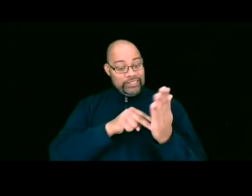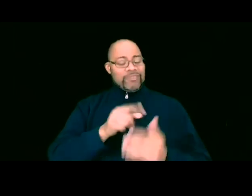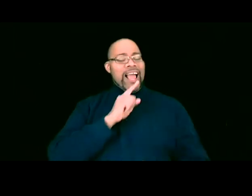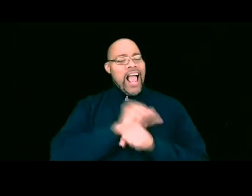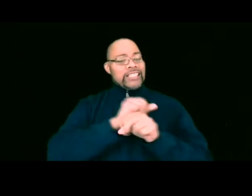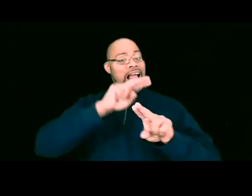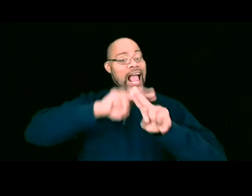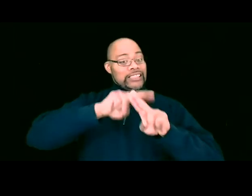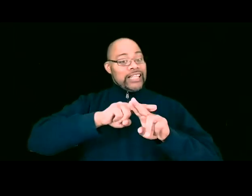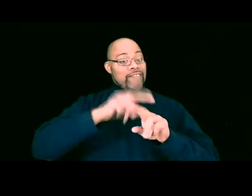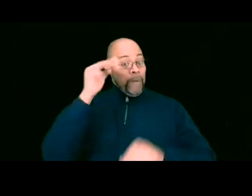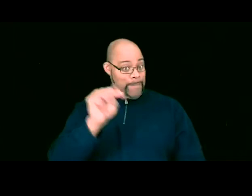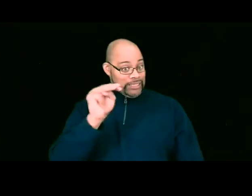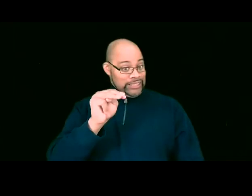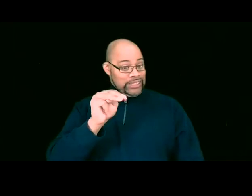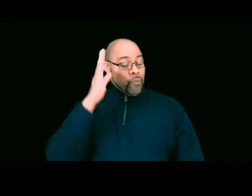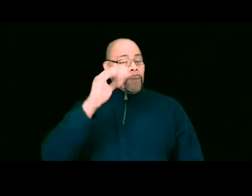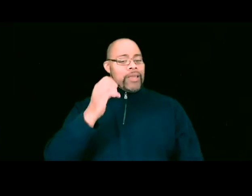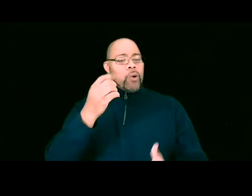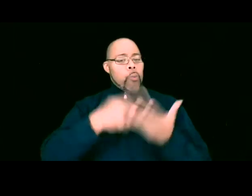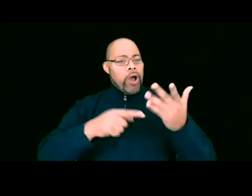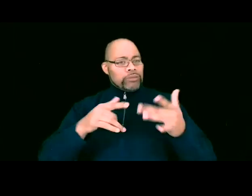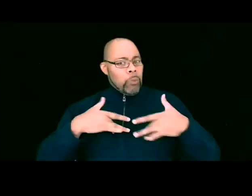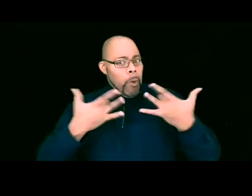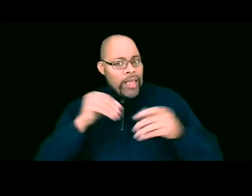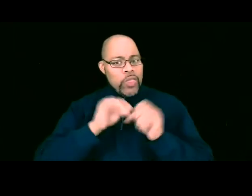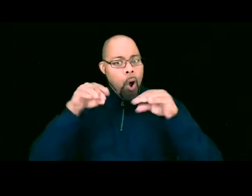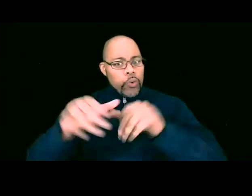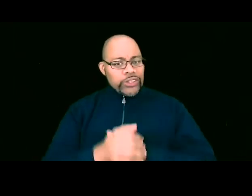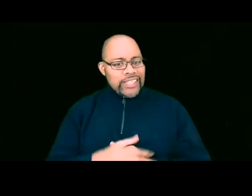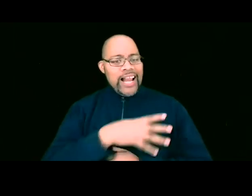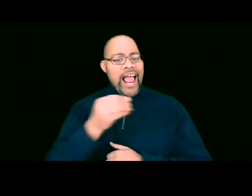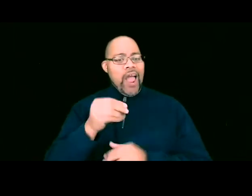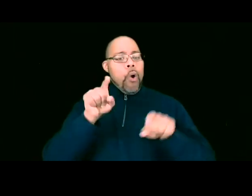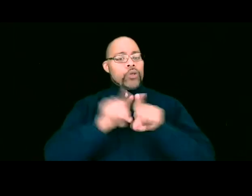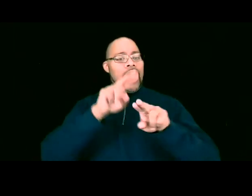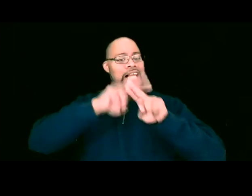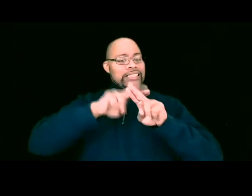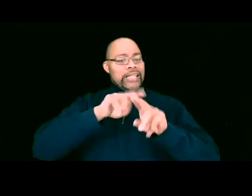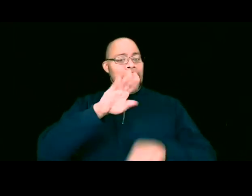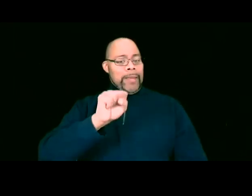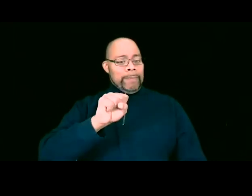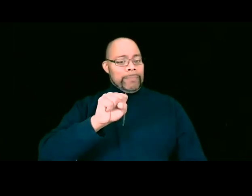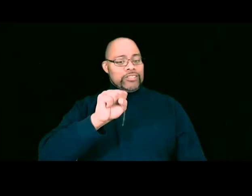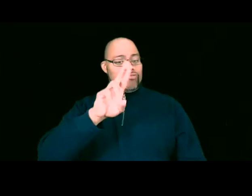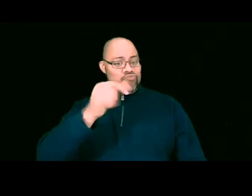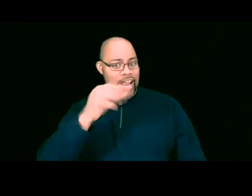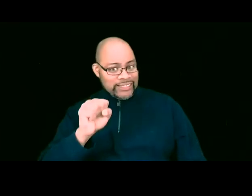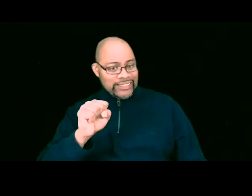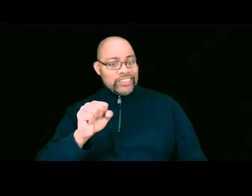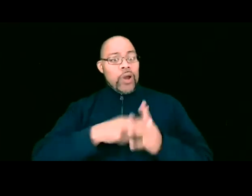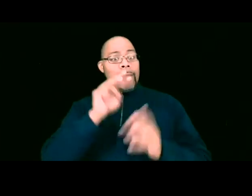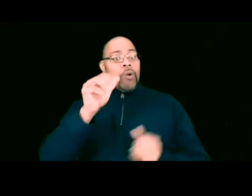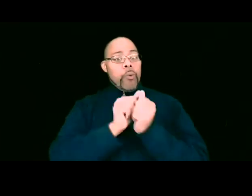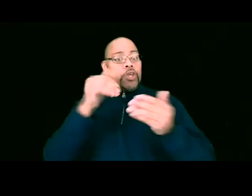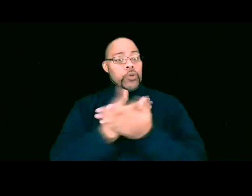Reads. So actually the hashtags for Monday is going to be what's the commotion in the ocean, and then also hashtag BIMS grads. And